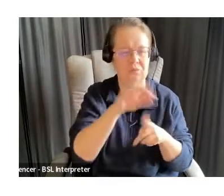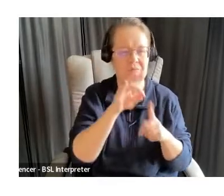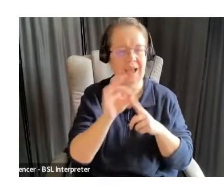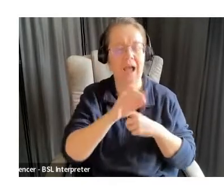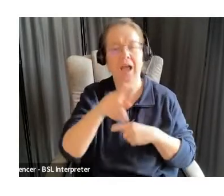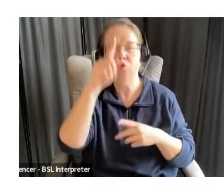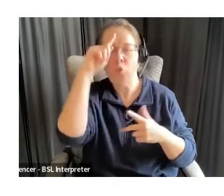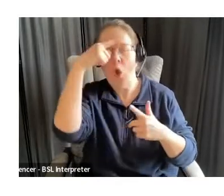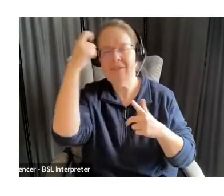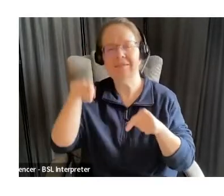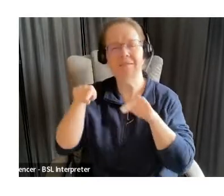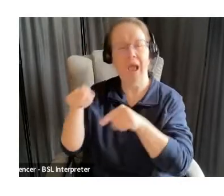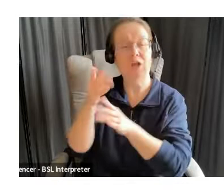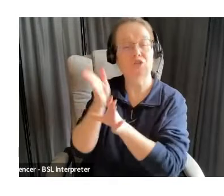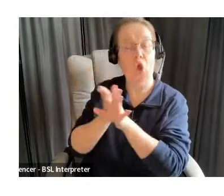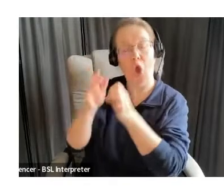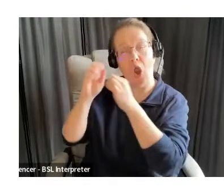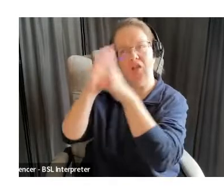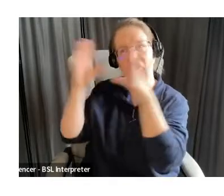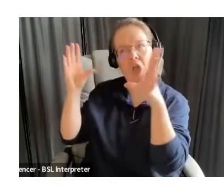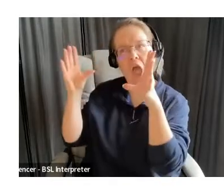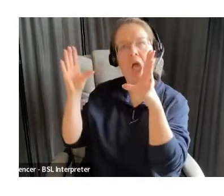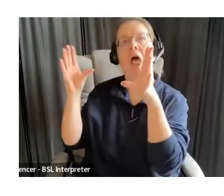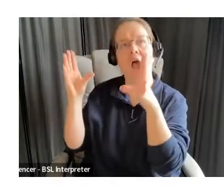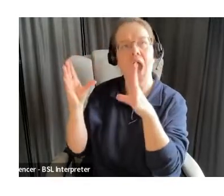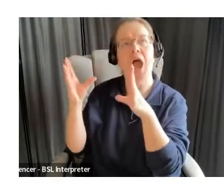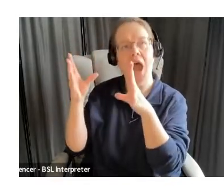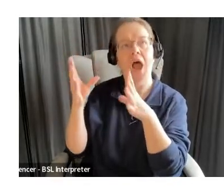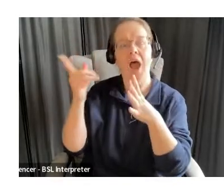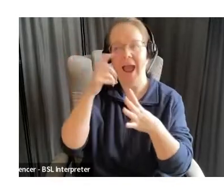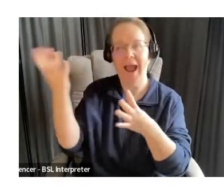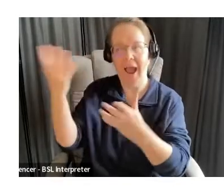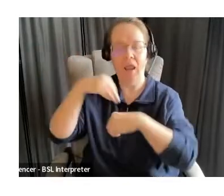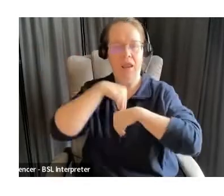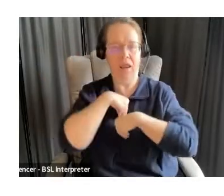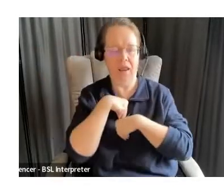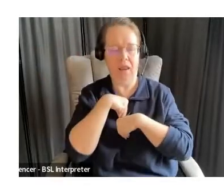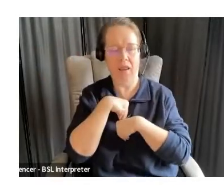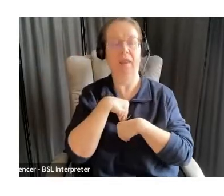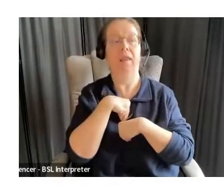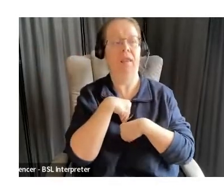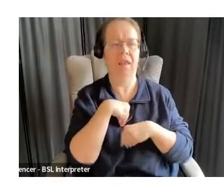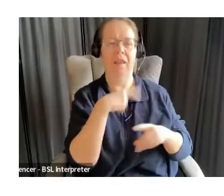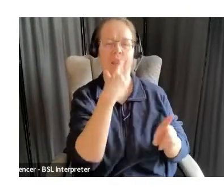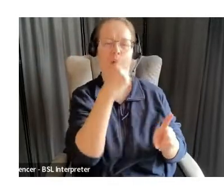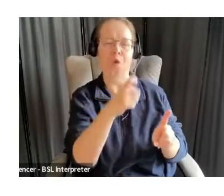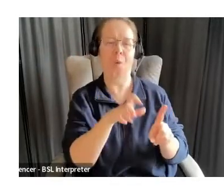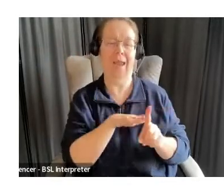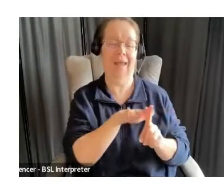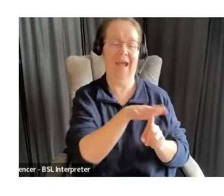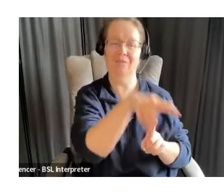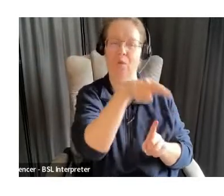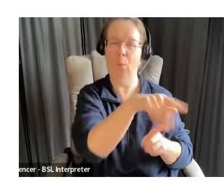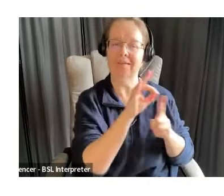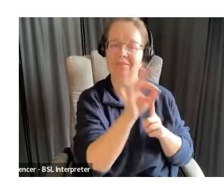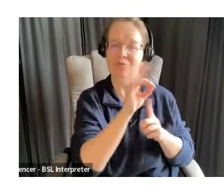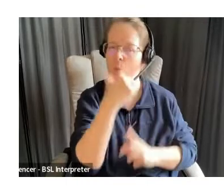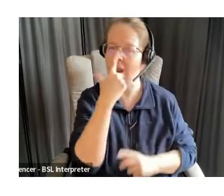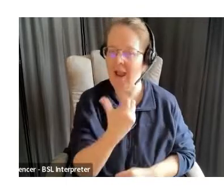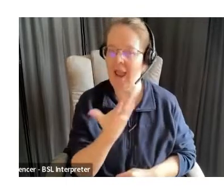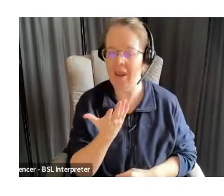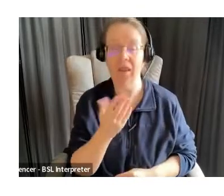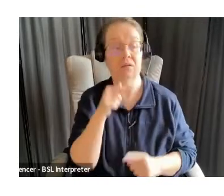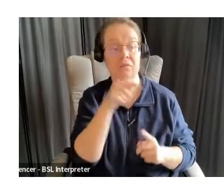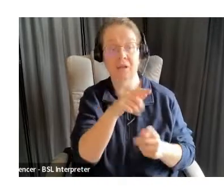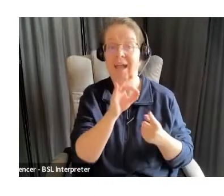interview and applying techniques that work for you, you can actually exert some influence over the interview, because